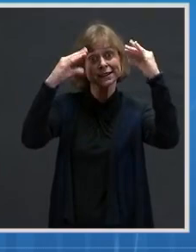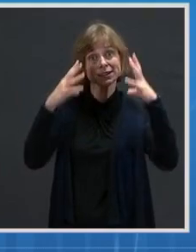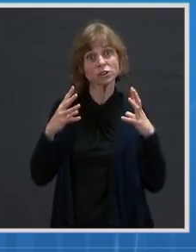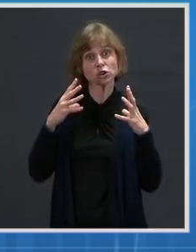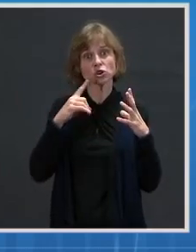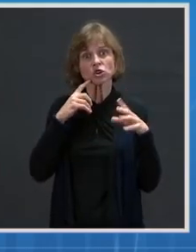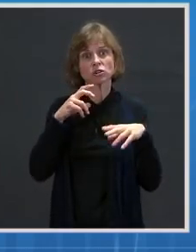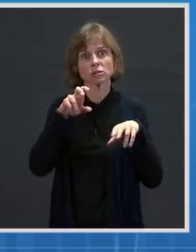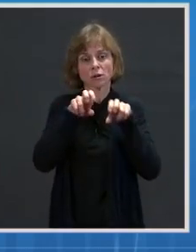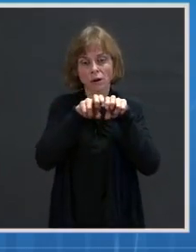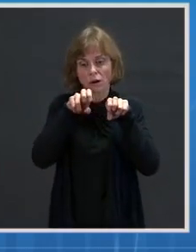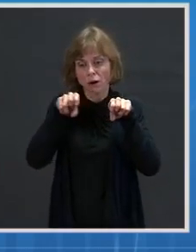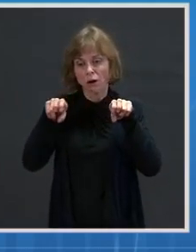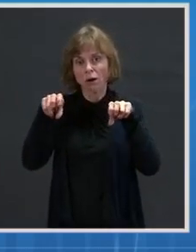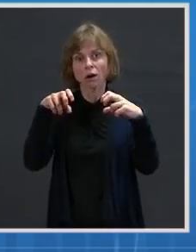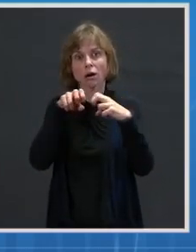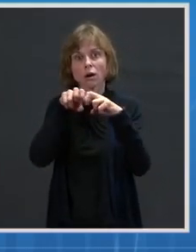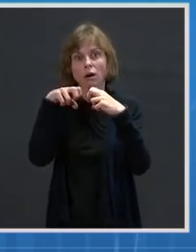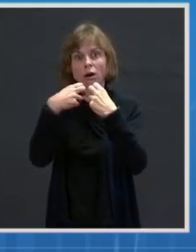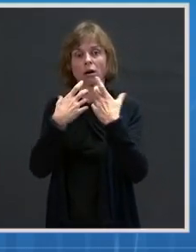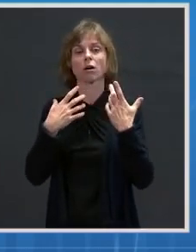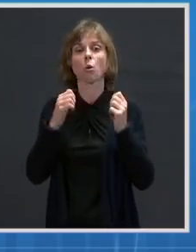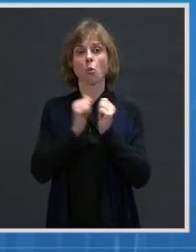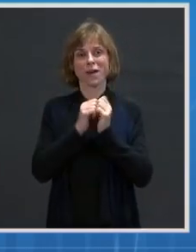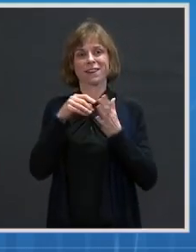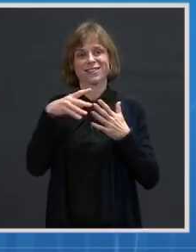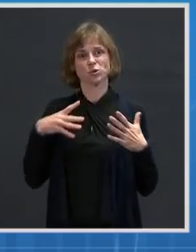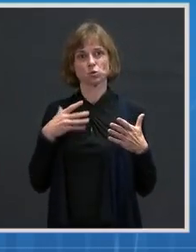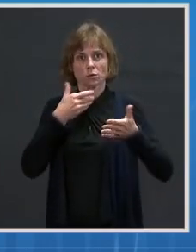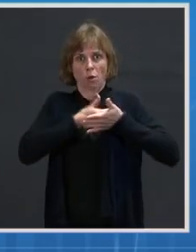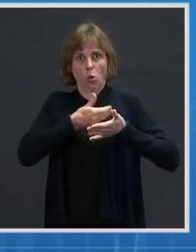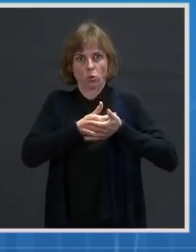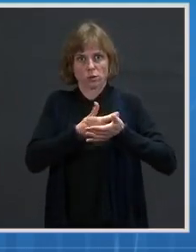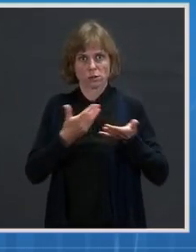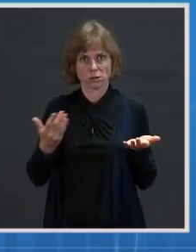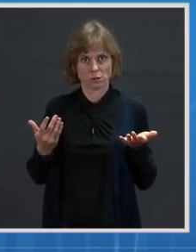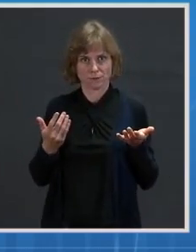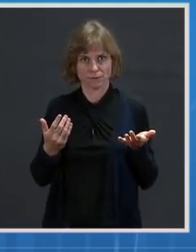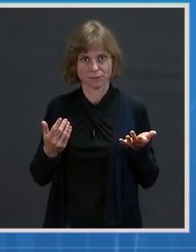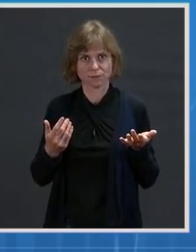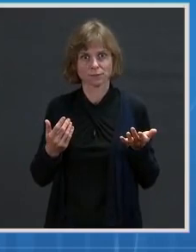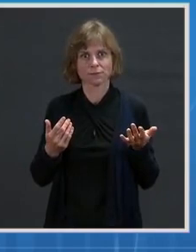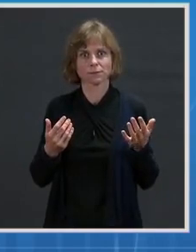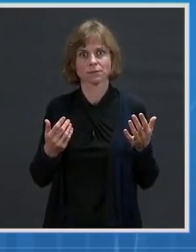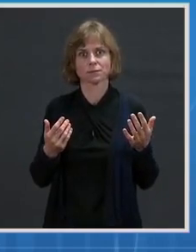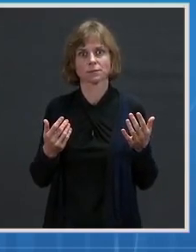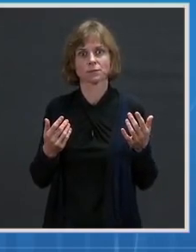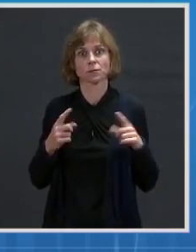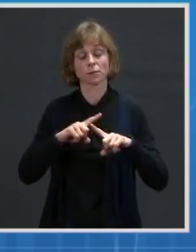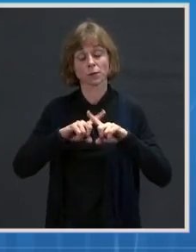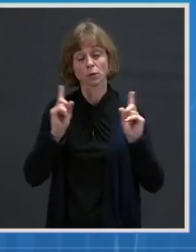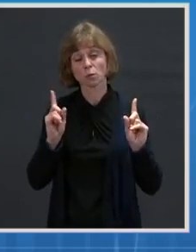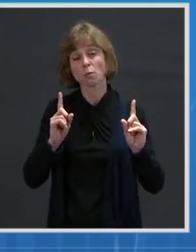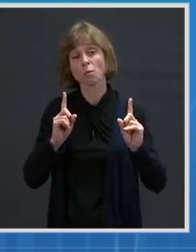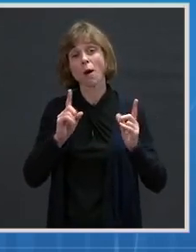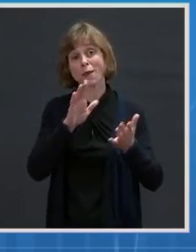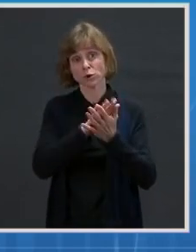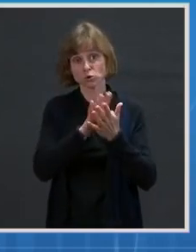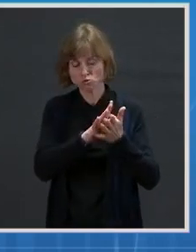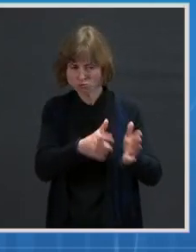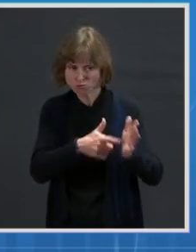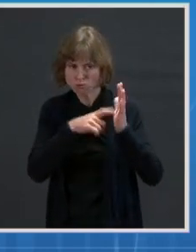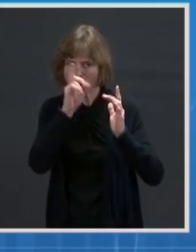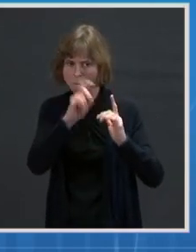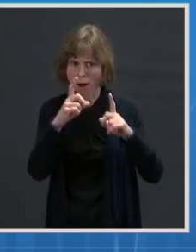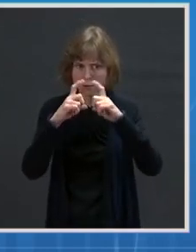close proximity to students. Although the school's district mandated in-classroom mask wearing except while